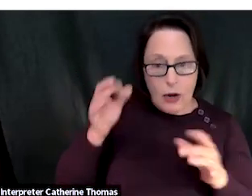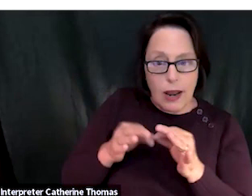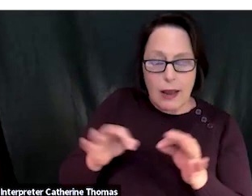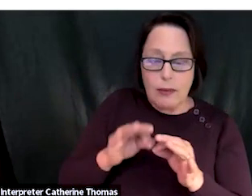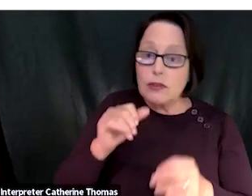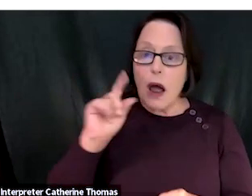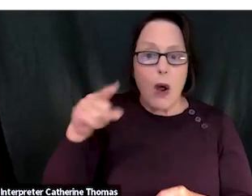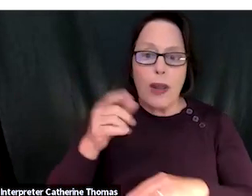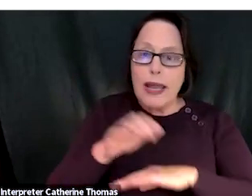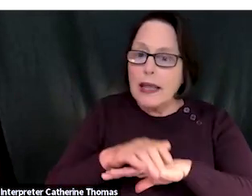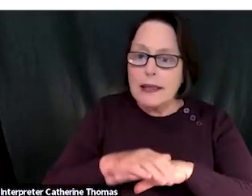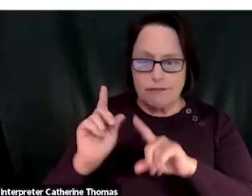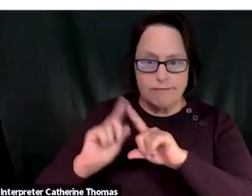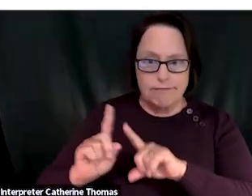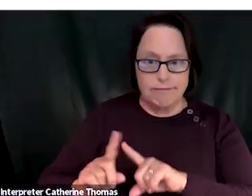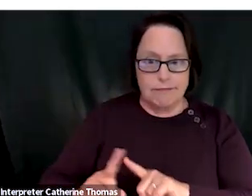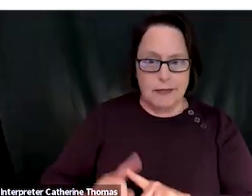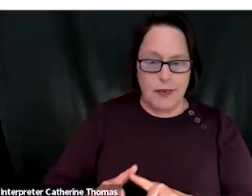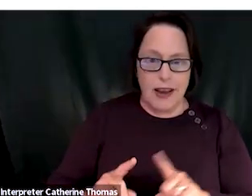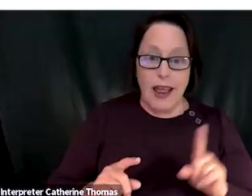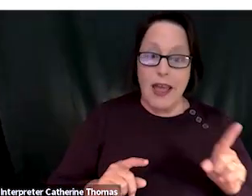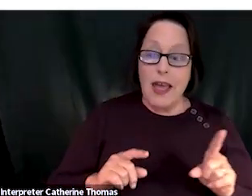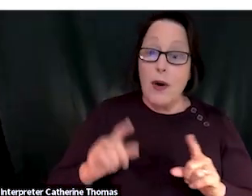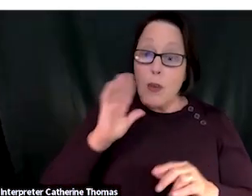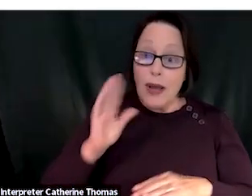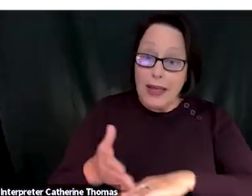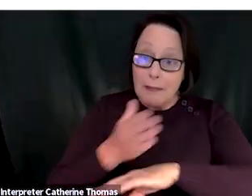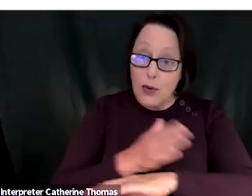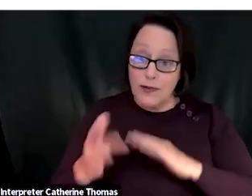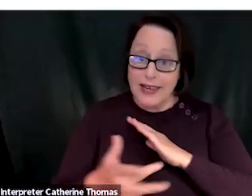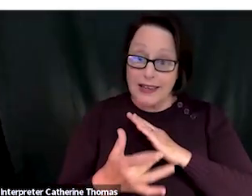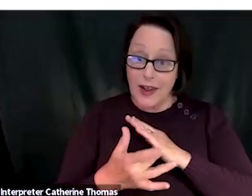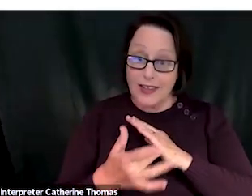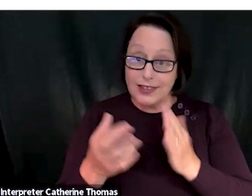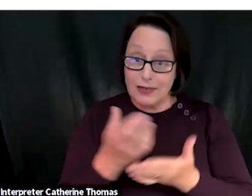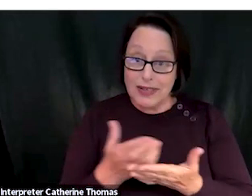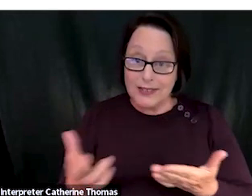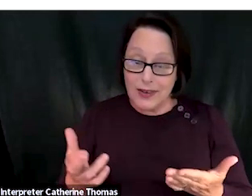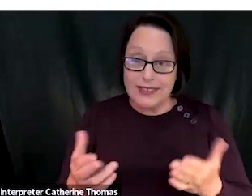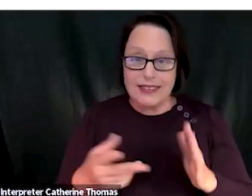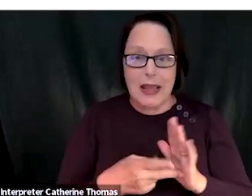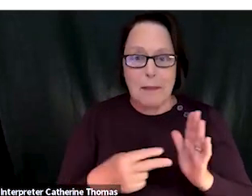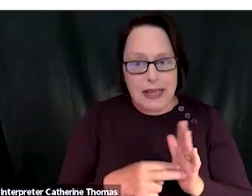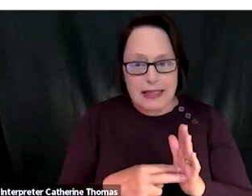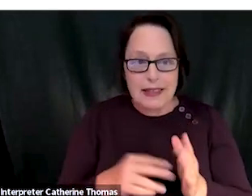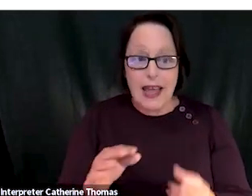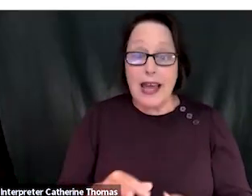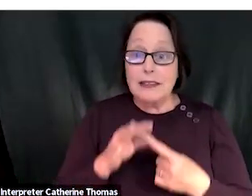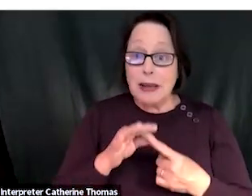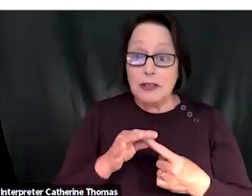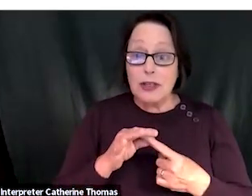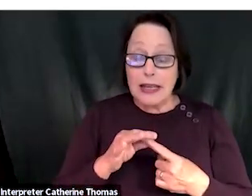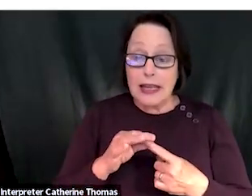than English. Improve technology resources so that especially the